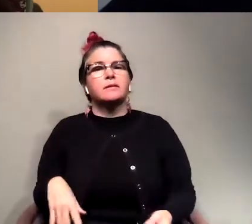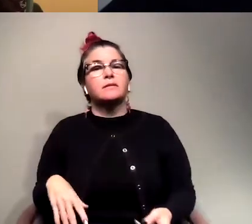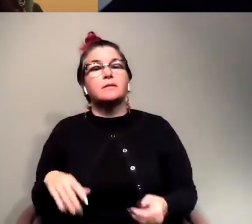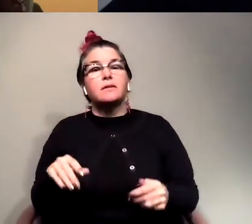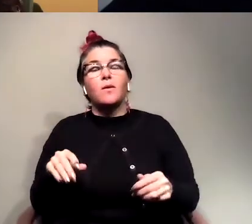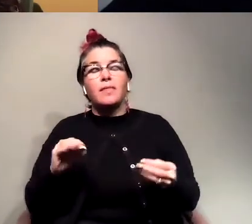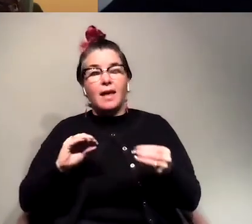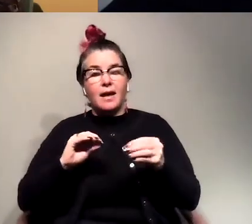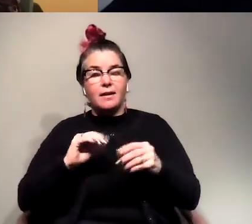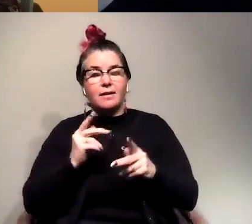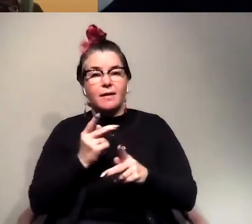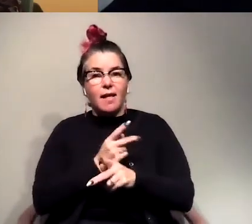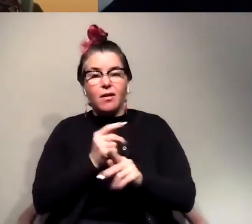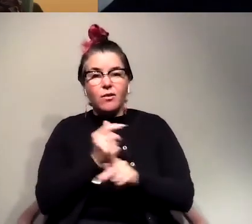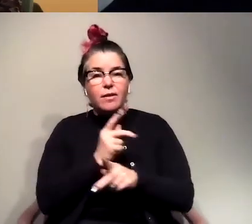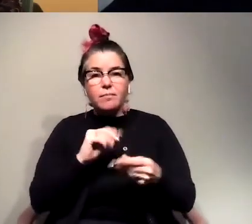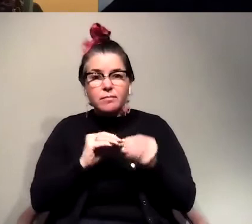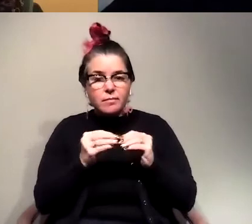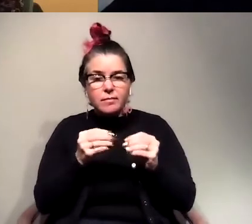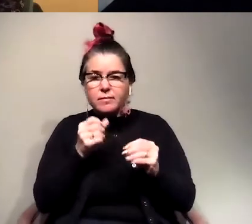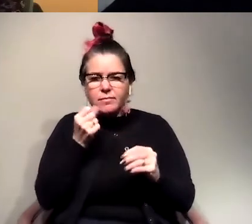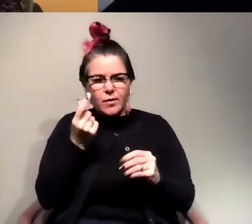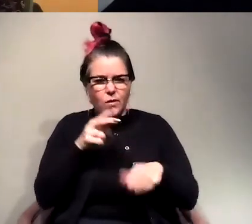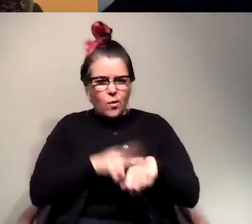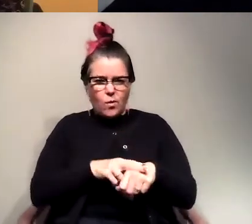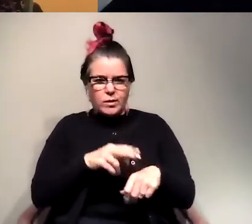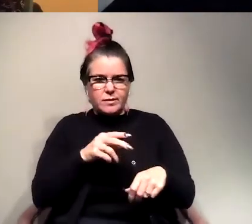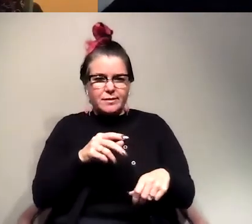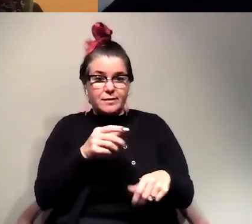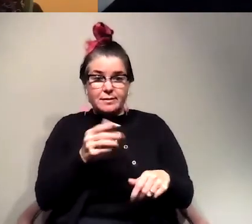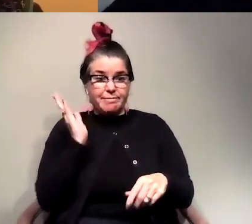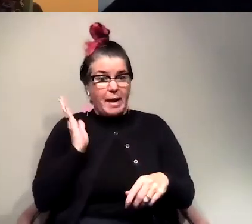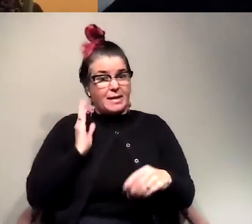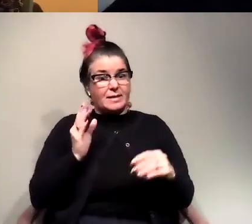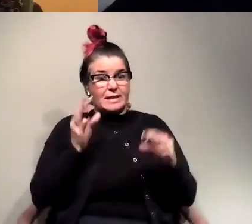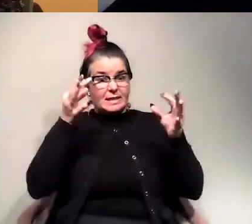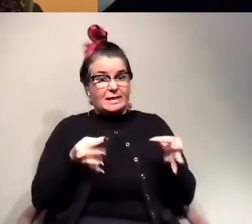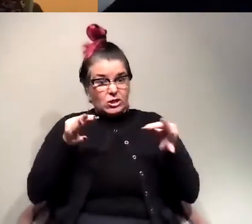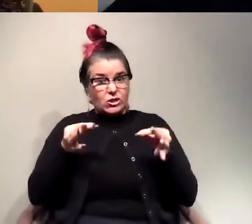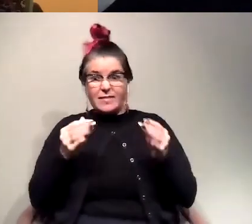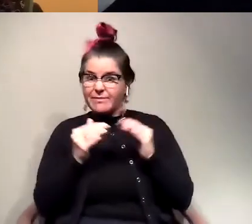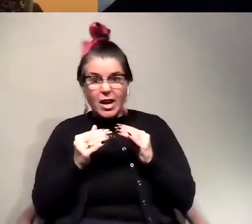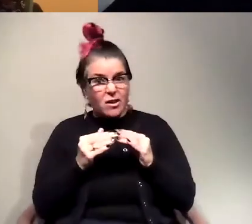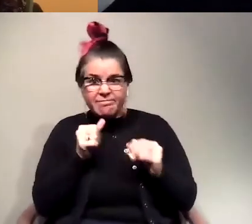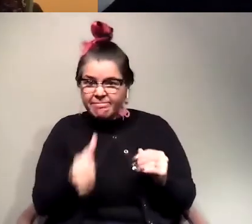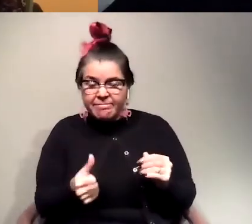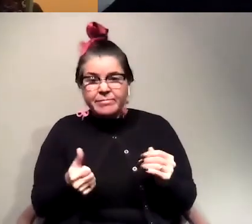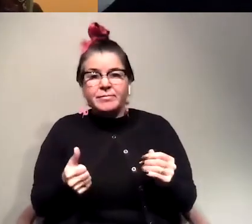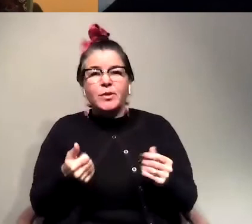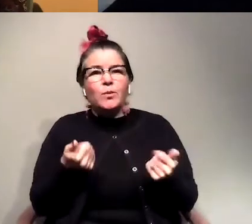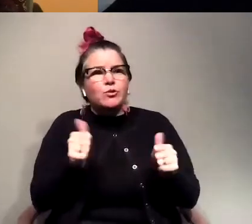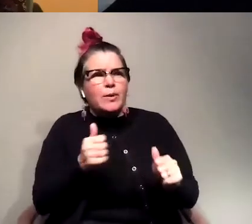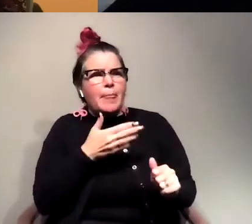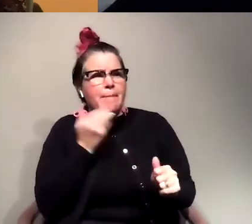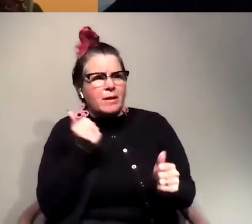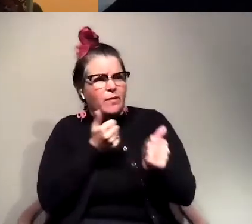of course, doesn't know that not all of these decisions were fair in the past. And it's just trying to do its best to do exactly